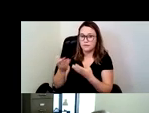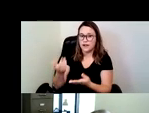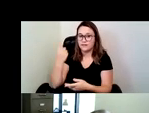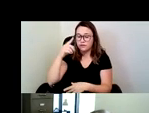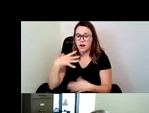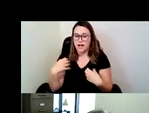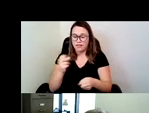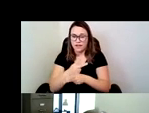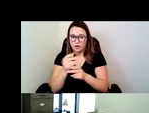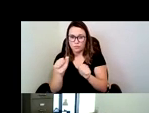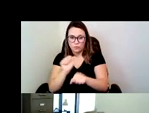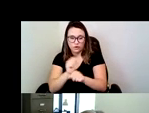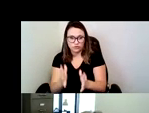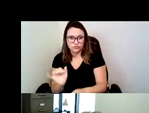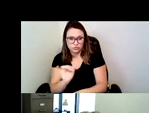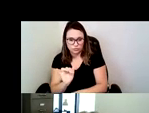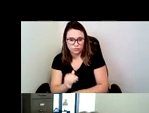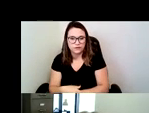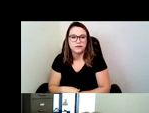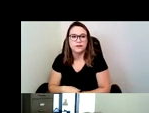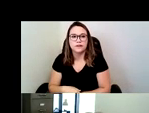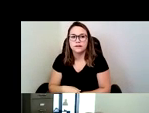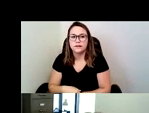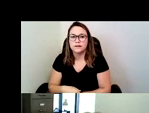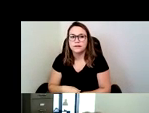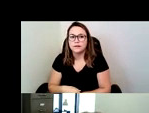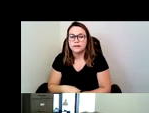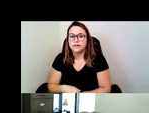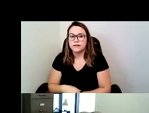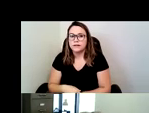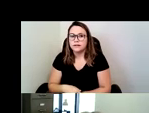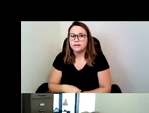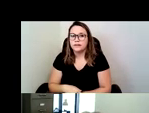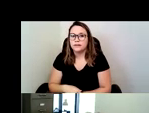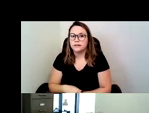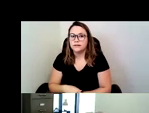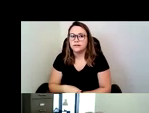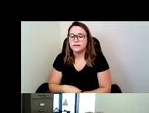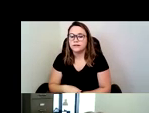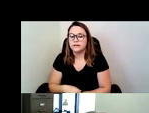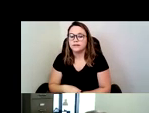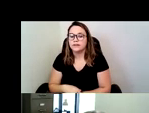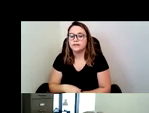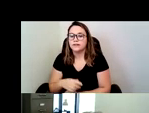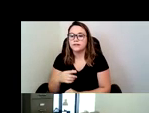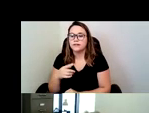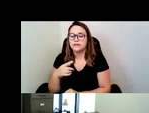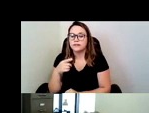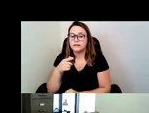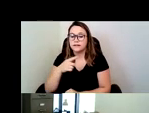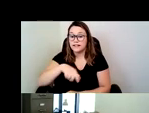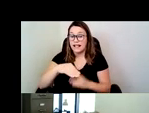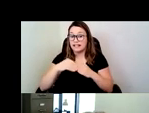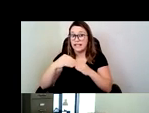Office for Aging proudly led this coordinated effort with multiple wonderful community